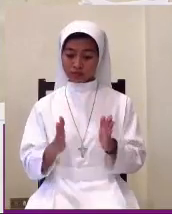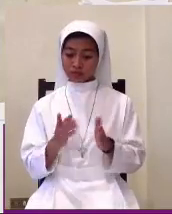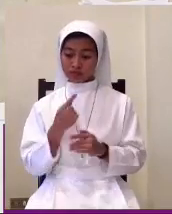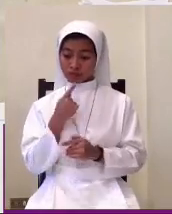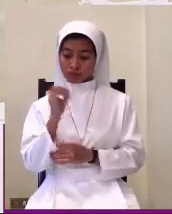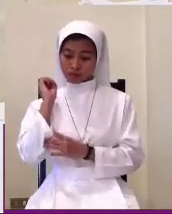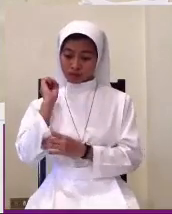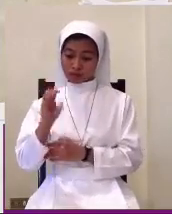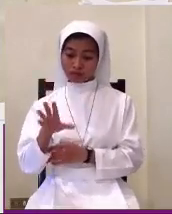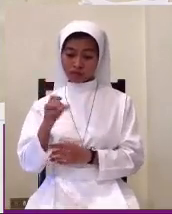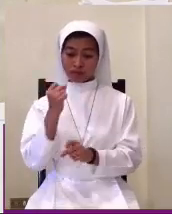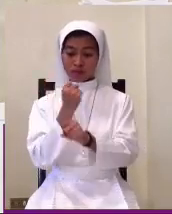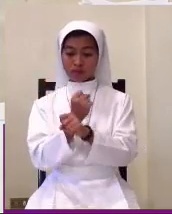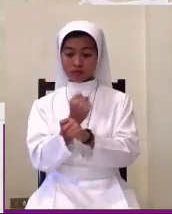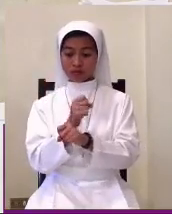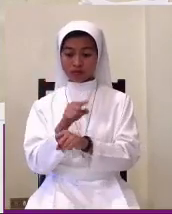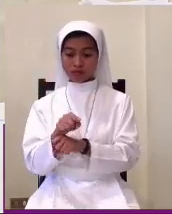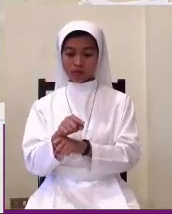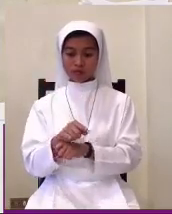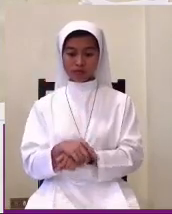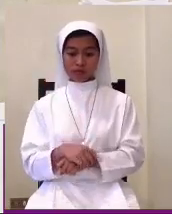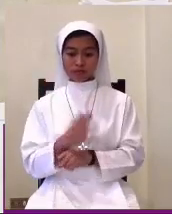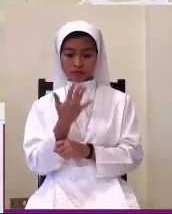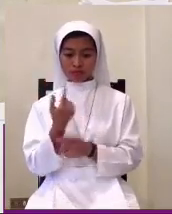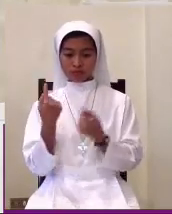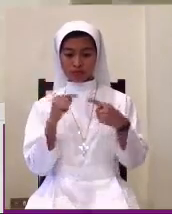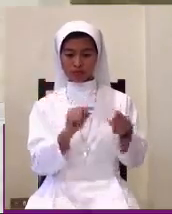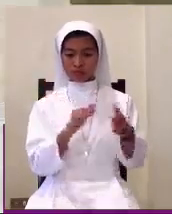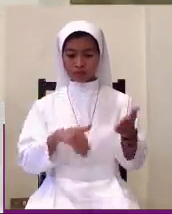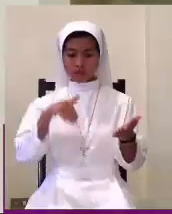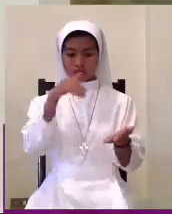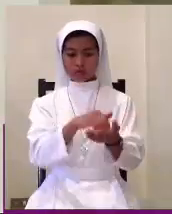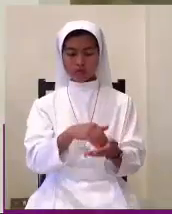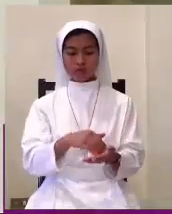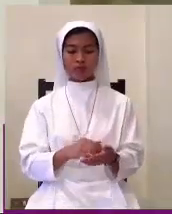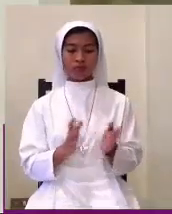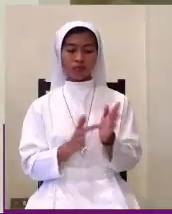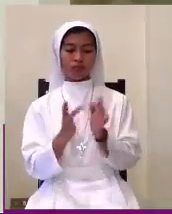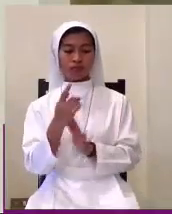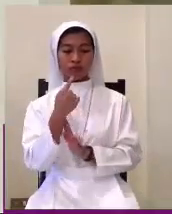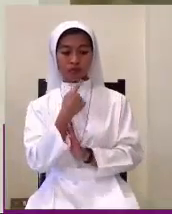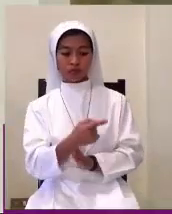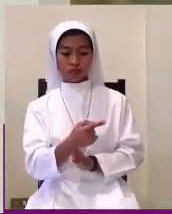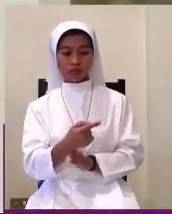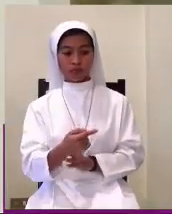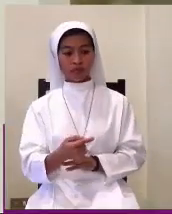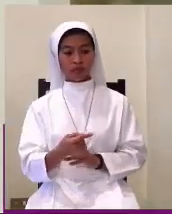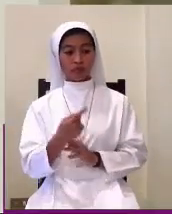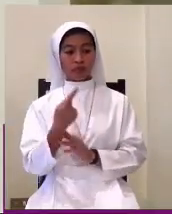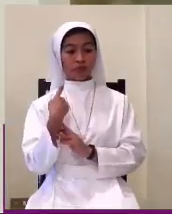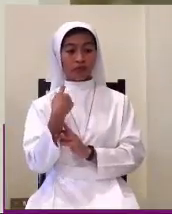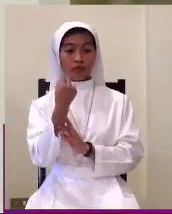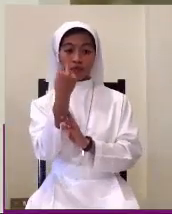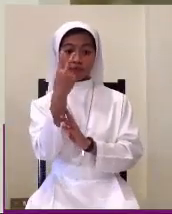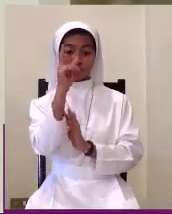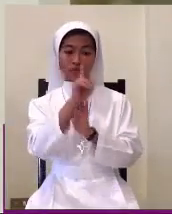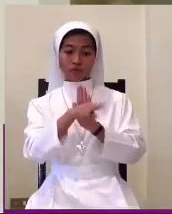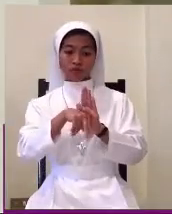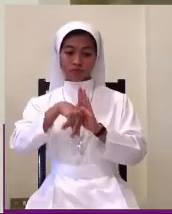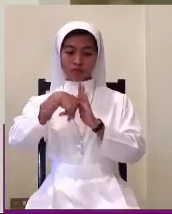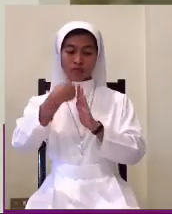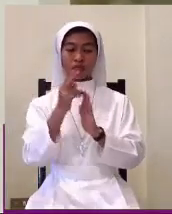there?" Jesus answered, "Are there not 12 hours in a day? If one walks during the